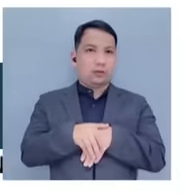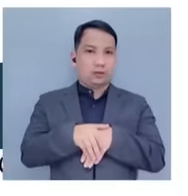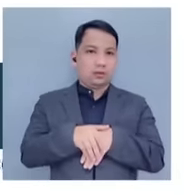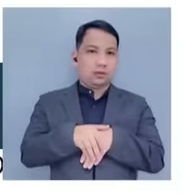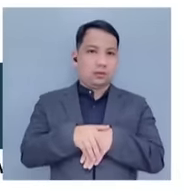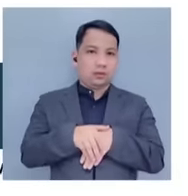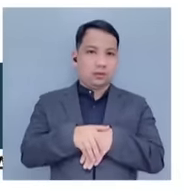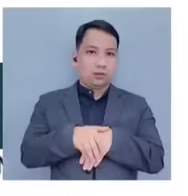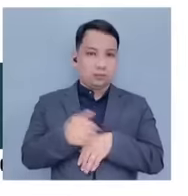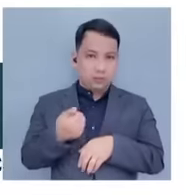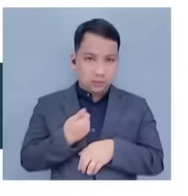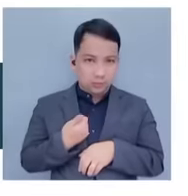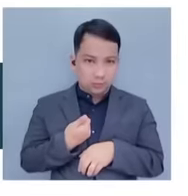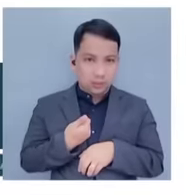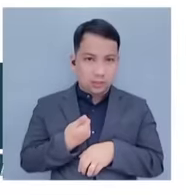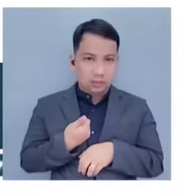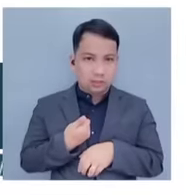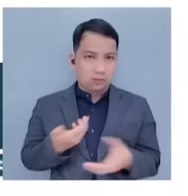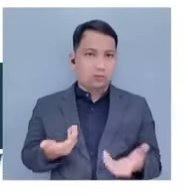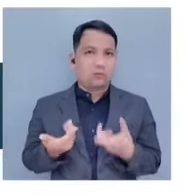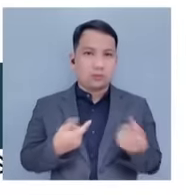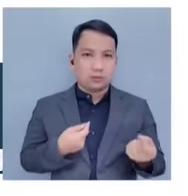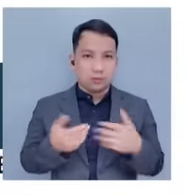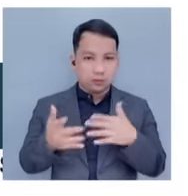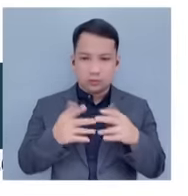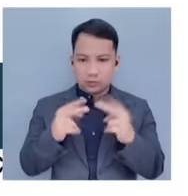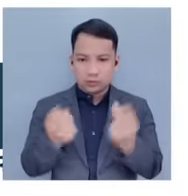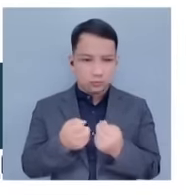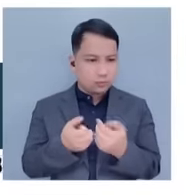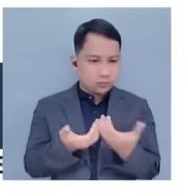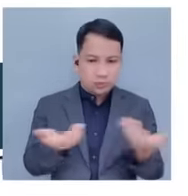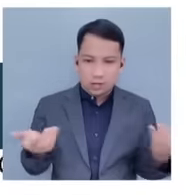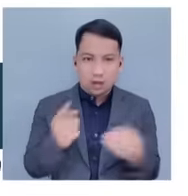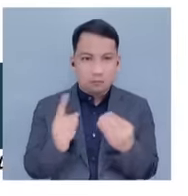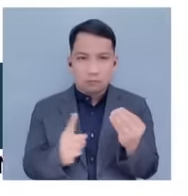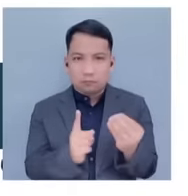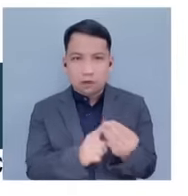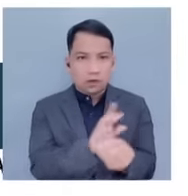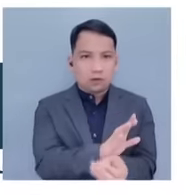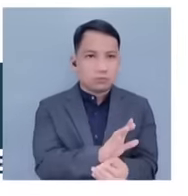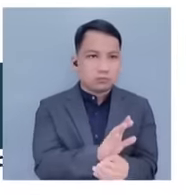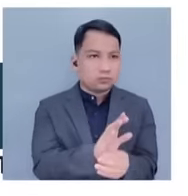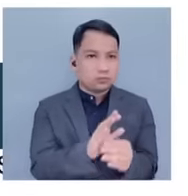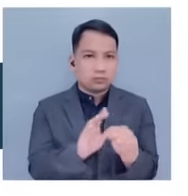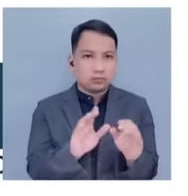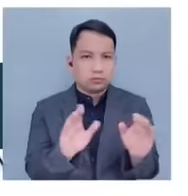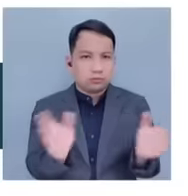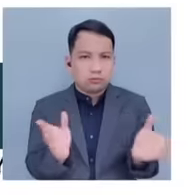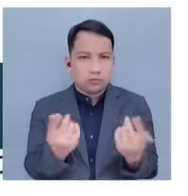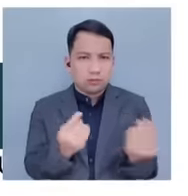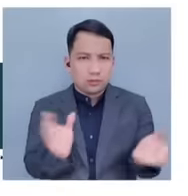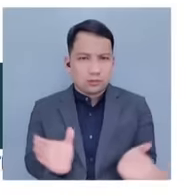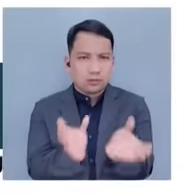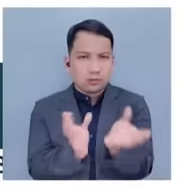himself, whatever his position is? What could be the motivation of the president